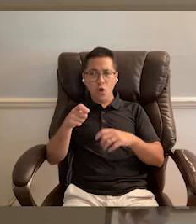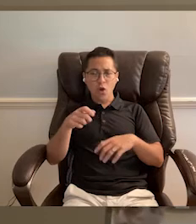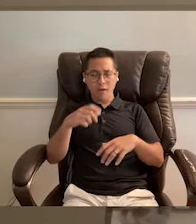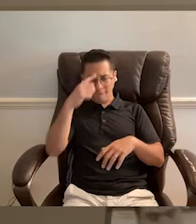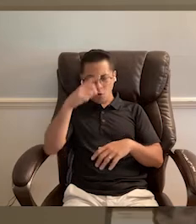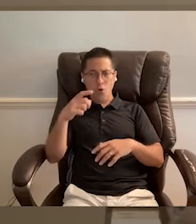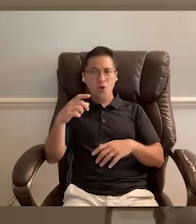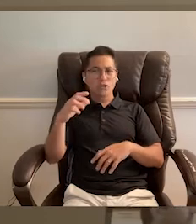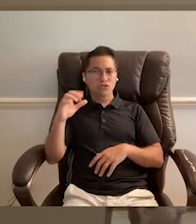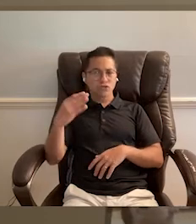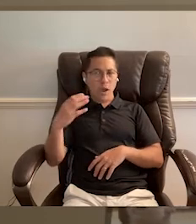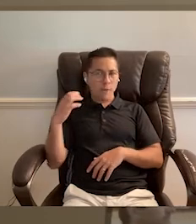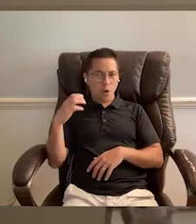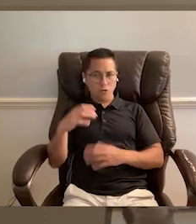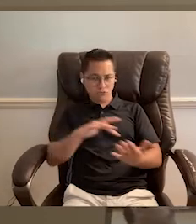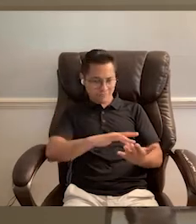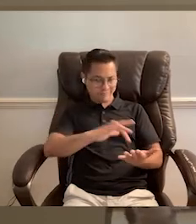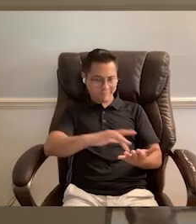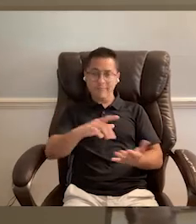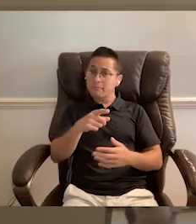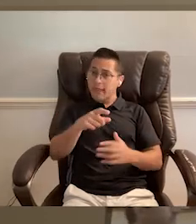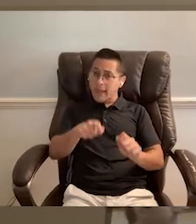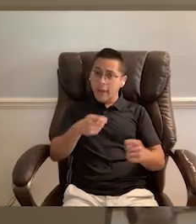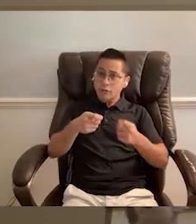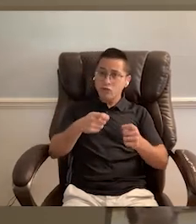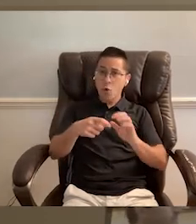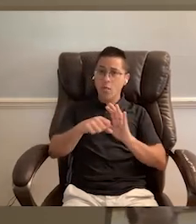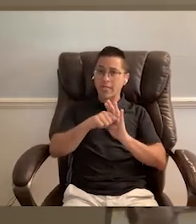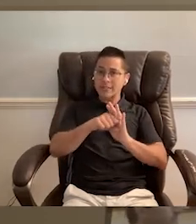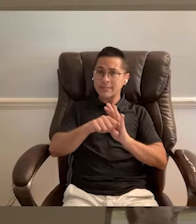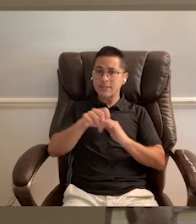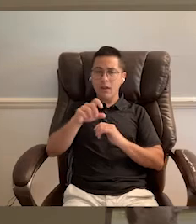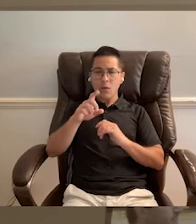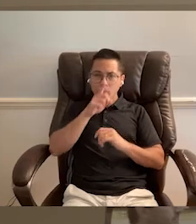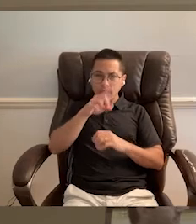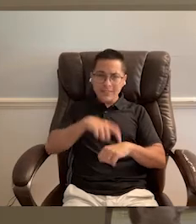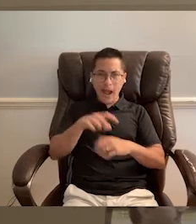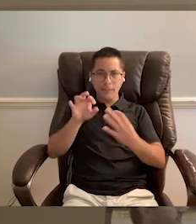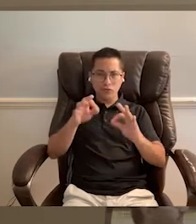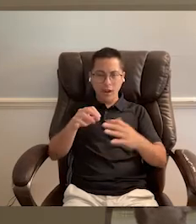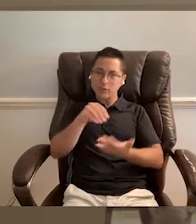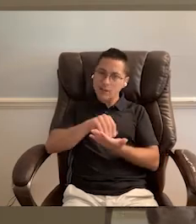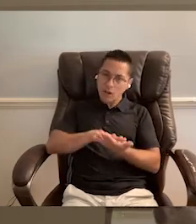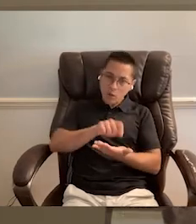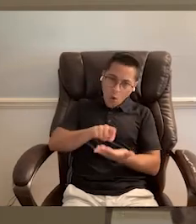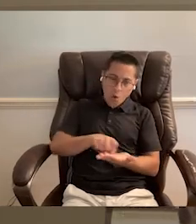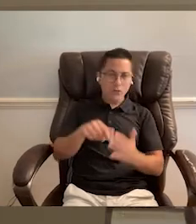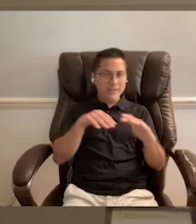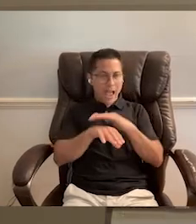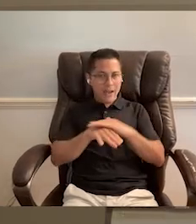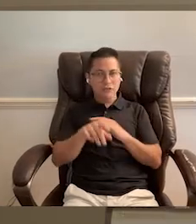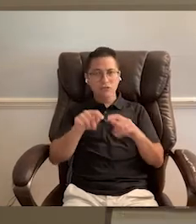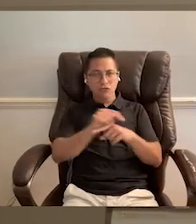to perform the task, first by explaining it verbally with the help of visual aids, and then by demonstrating how to perform the task.